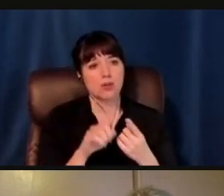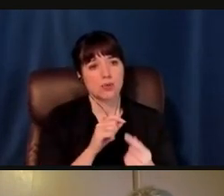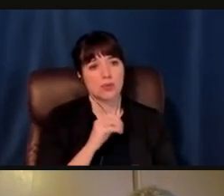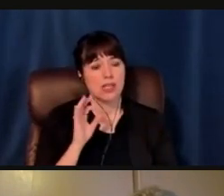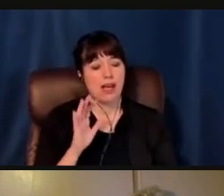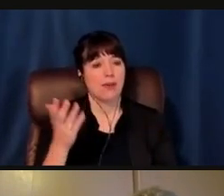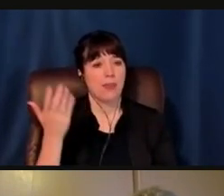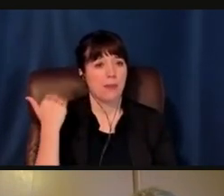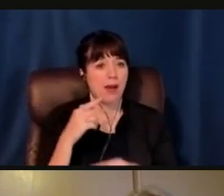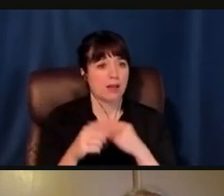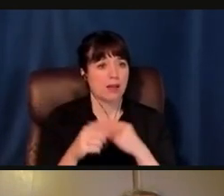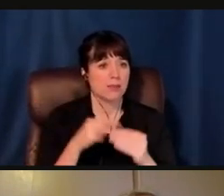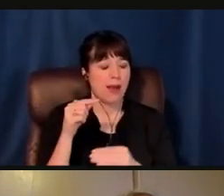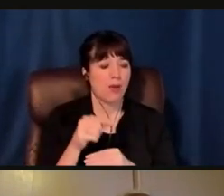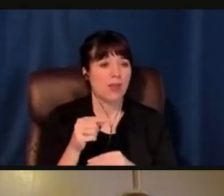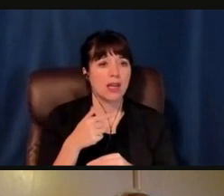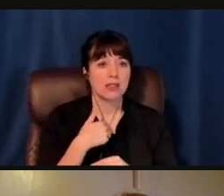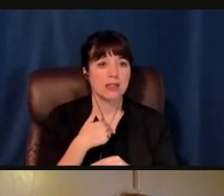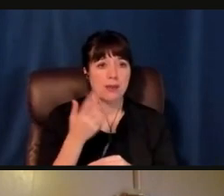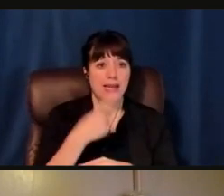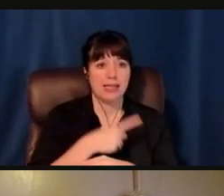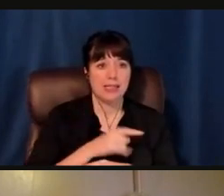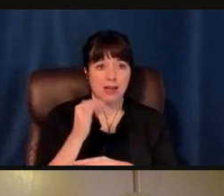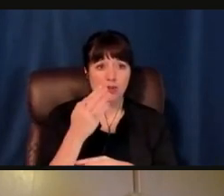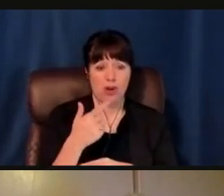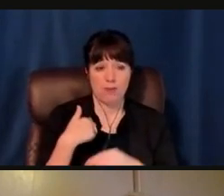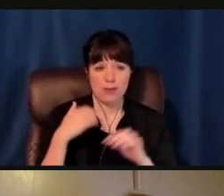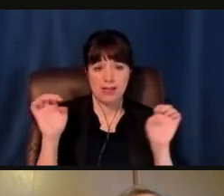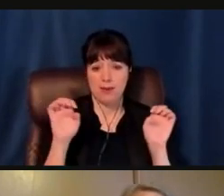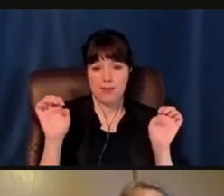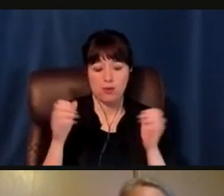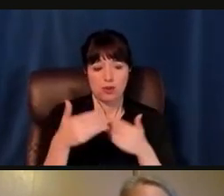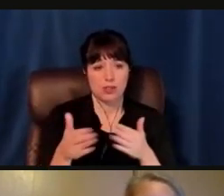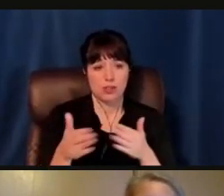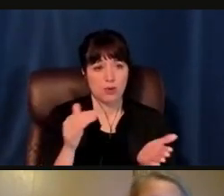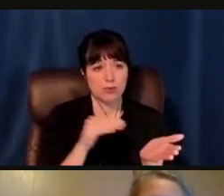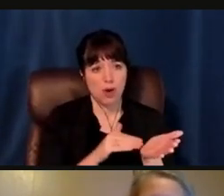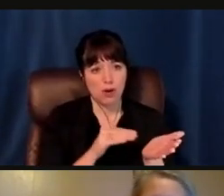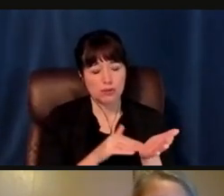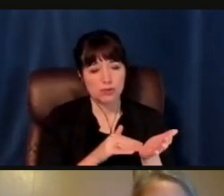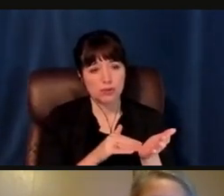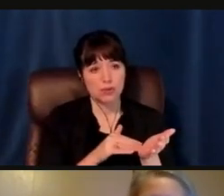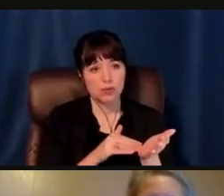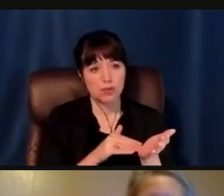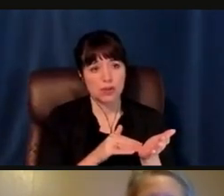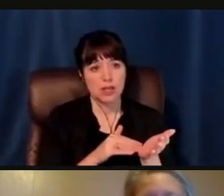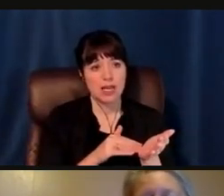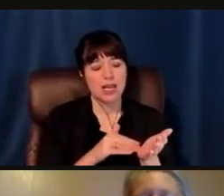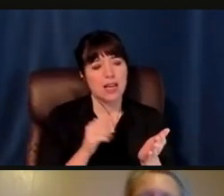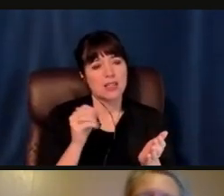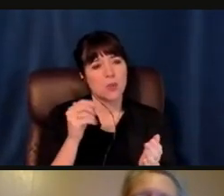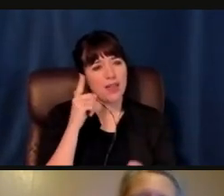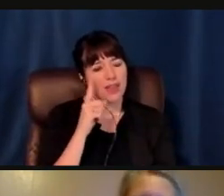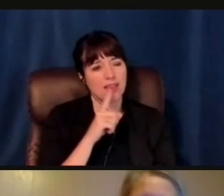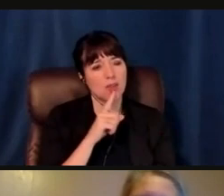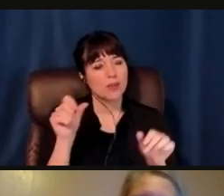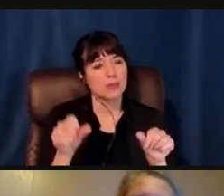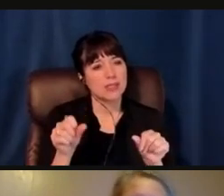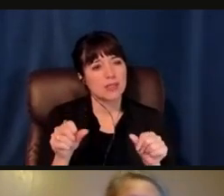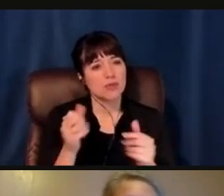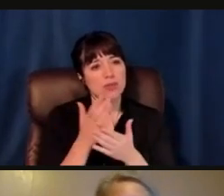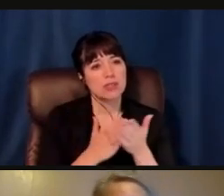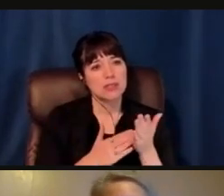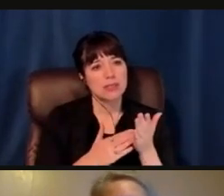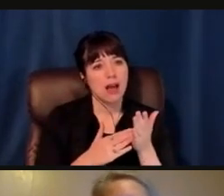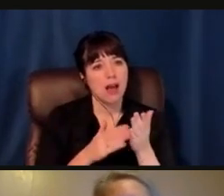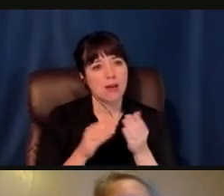past about this. My day job is that I'm an emergency room doctor. I mean, I think that there is potentially some